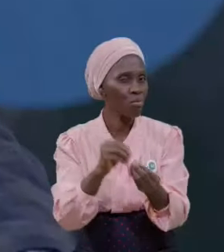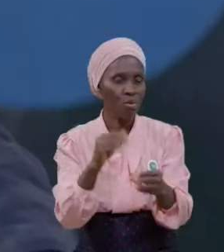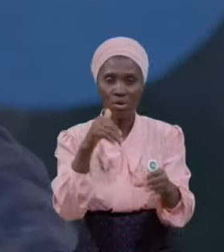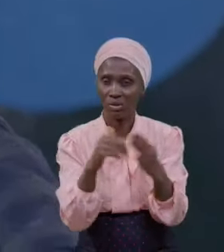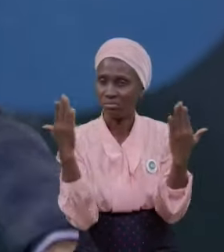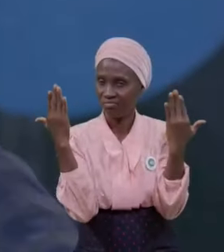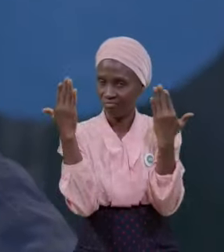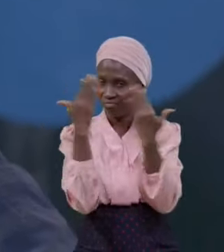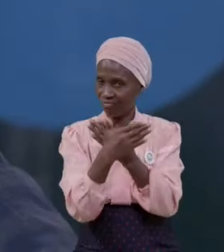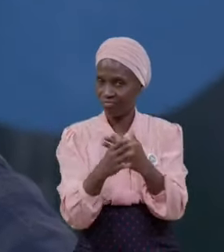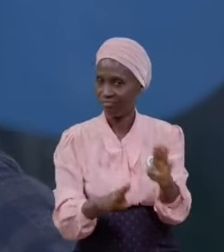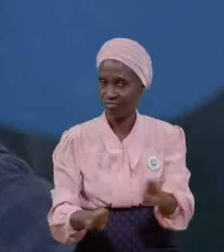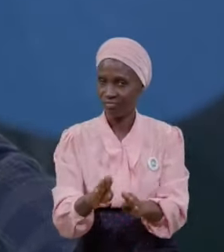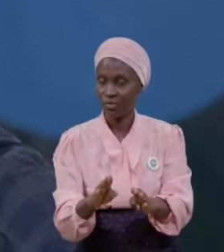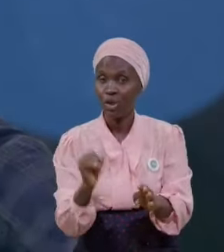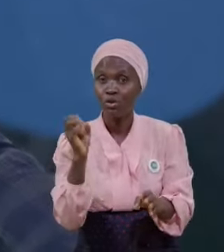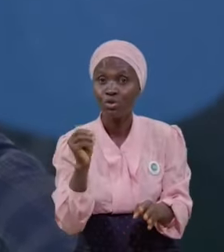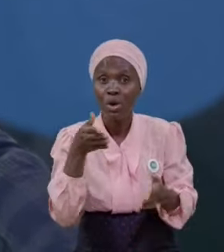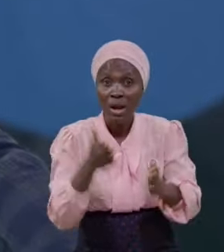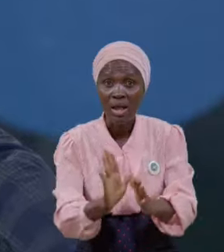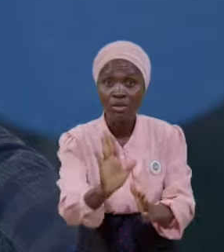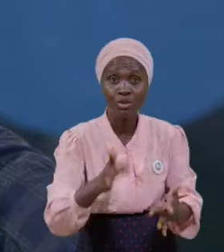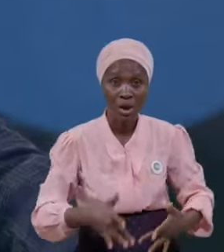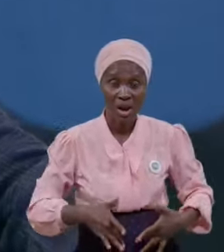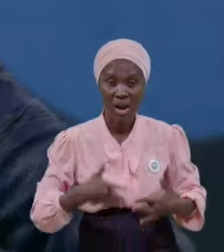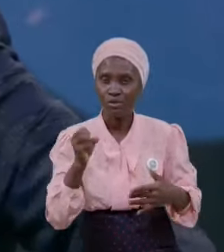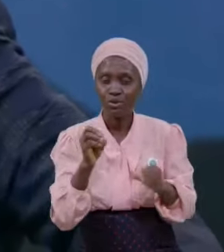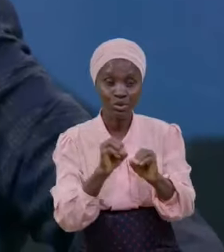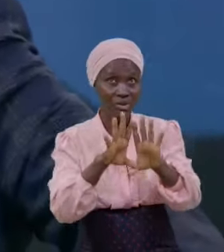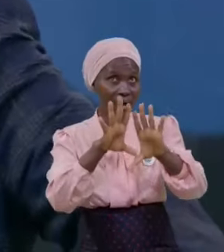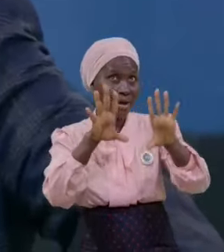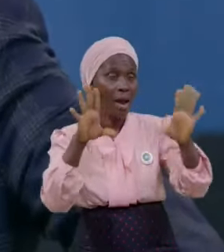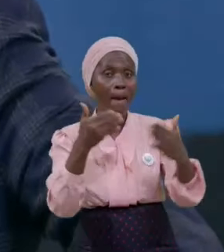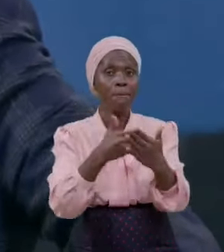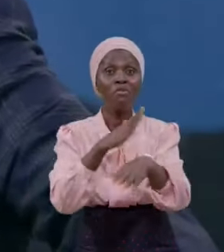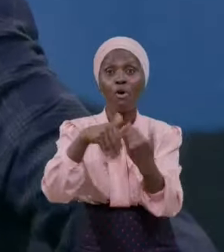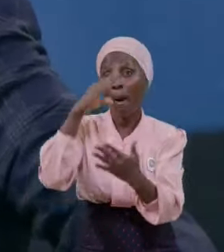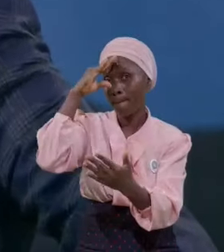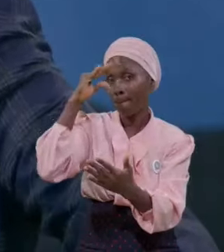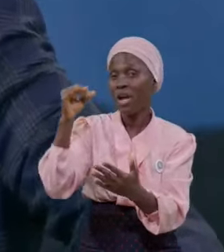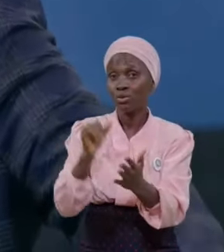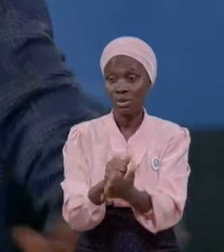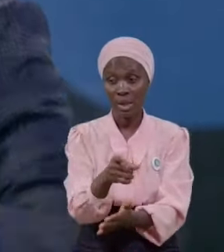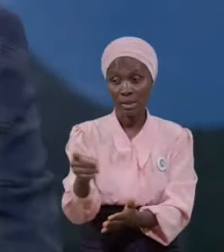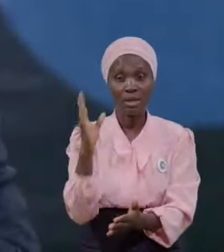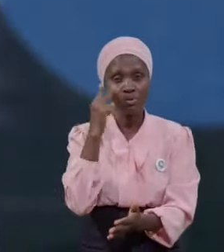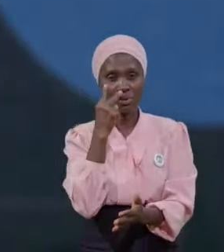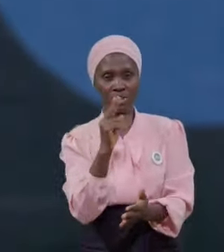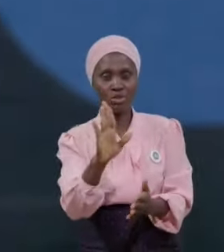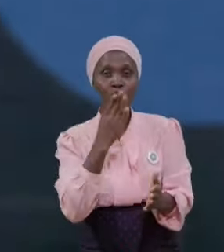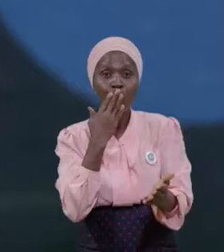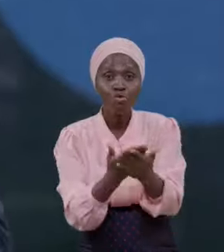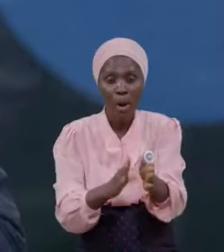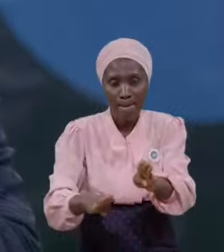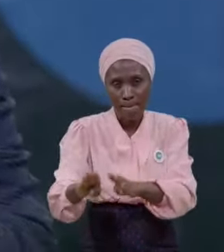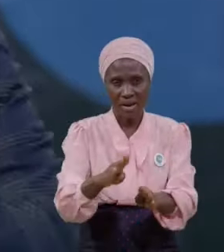so shine before men that they may see your good works and glorify your Father who